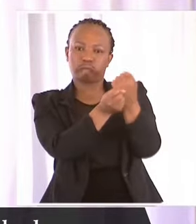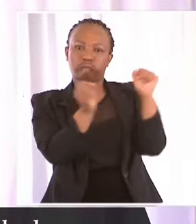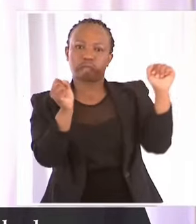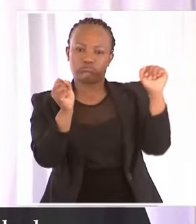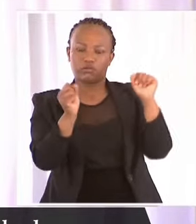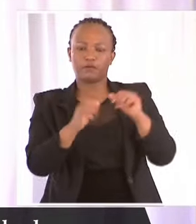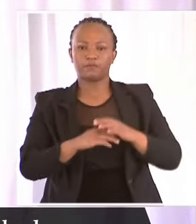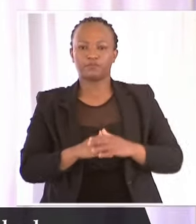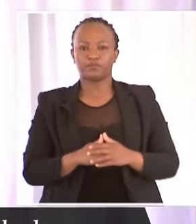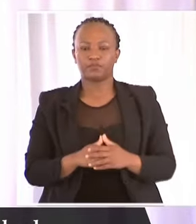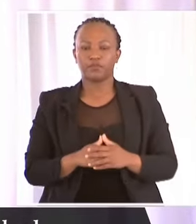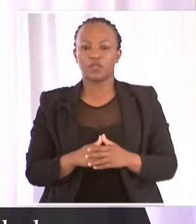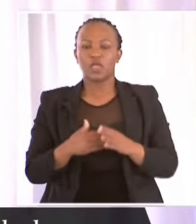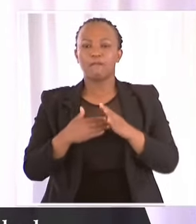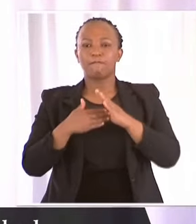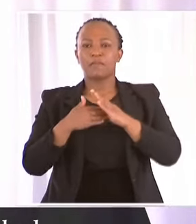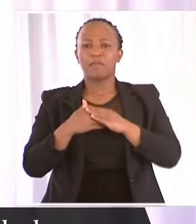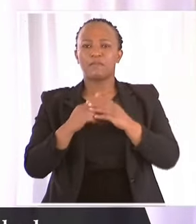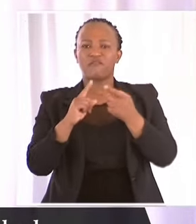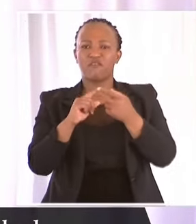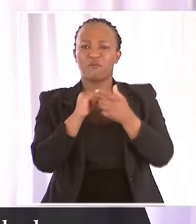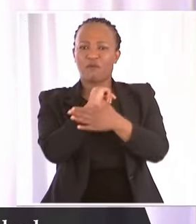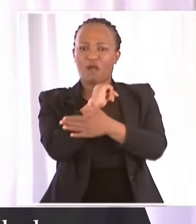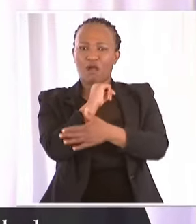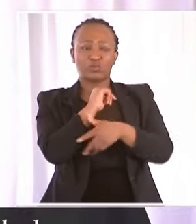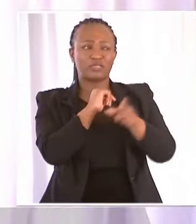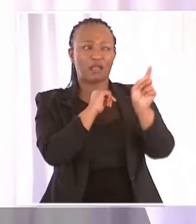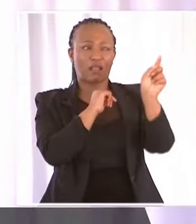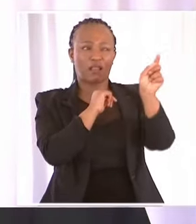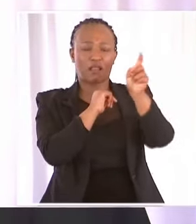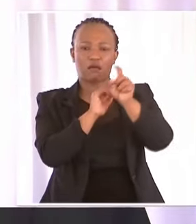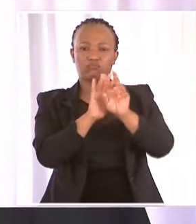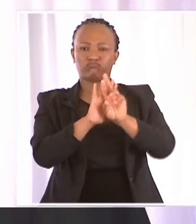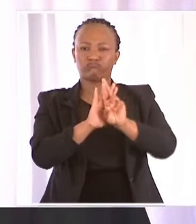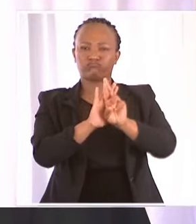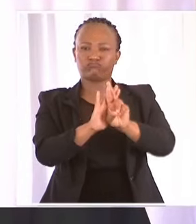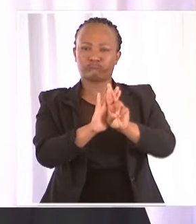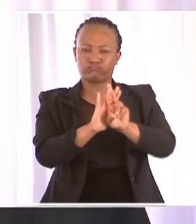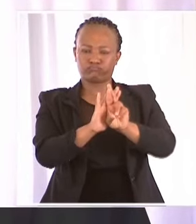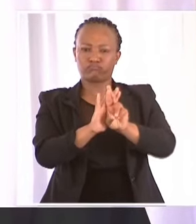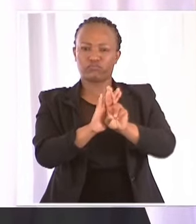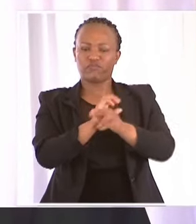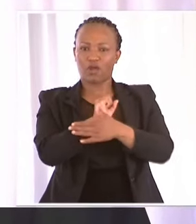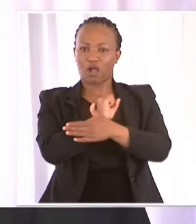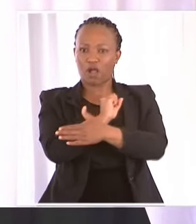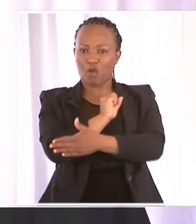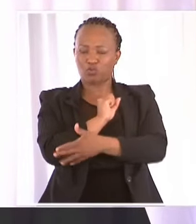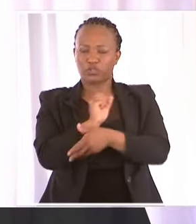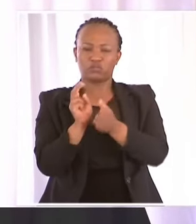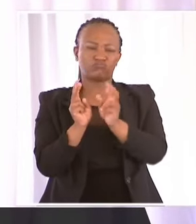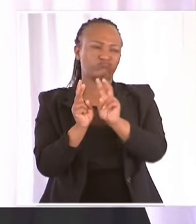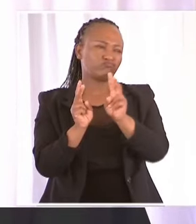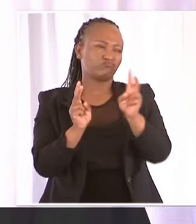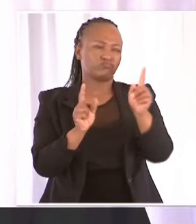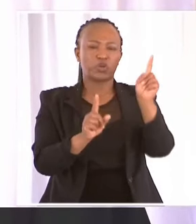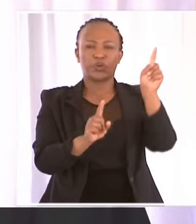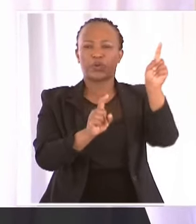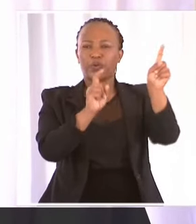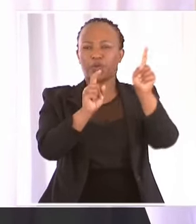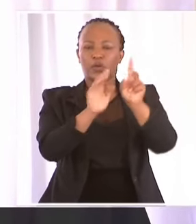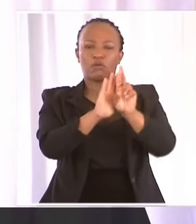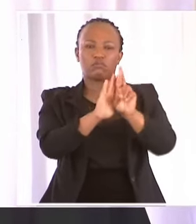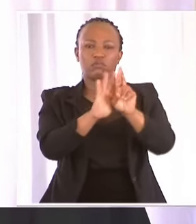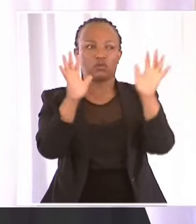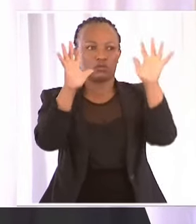members of the diplomatic corps who represent our country in various places